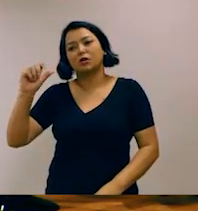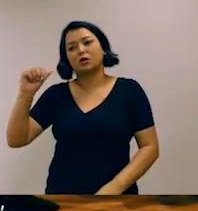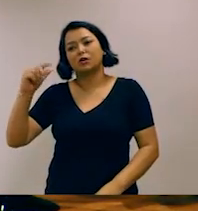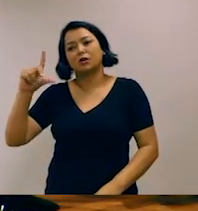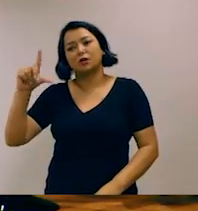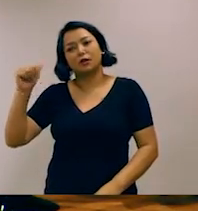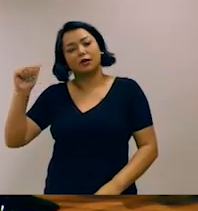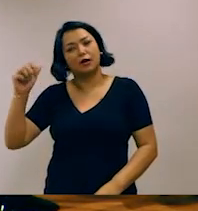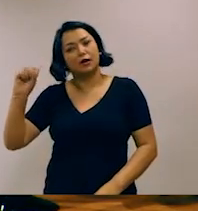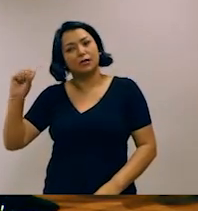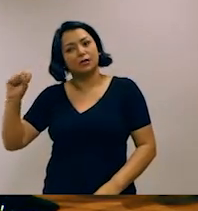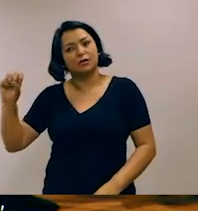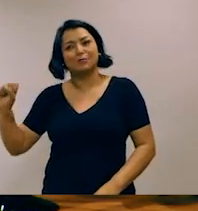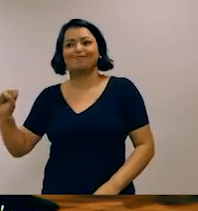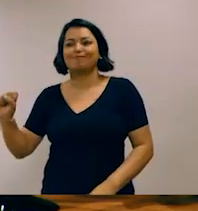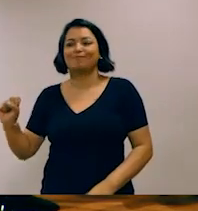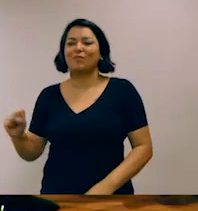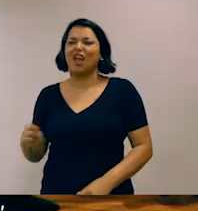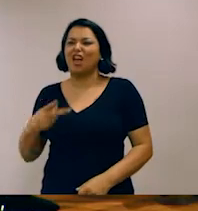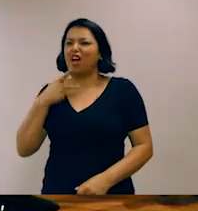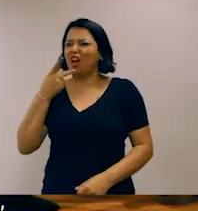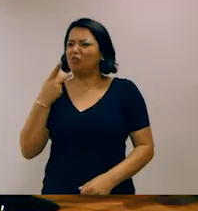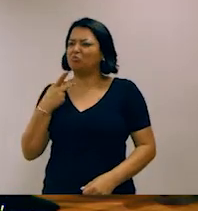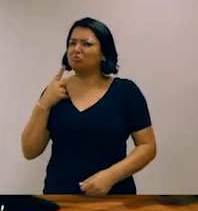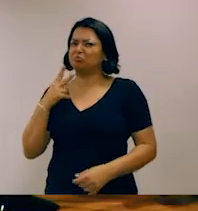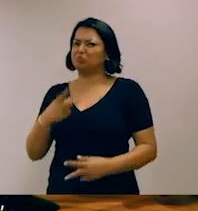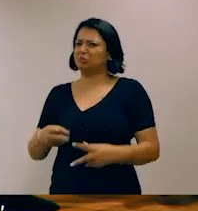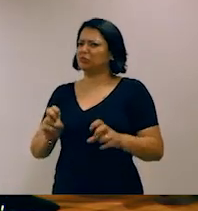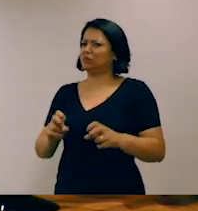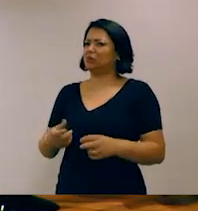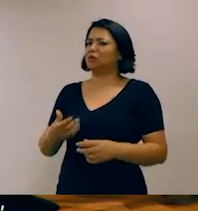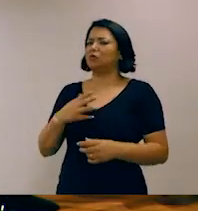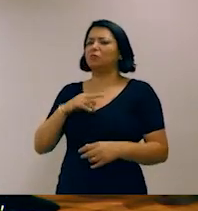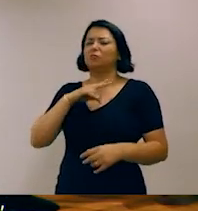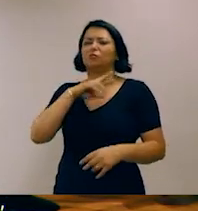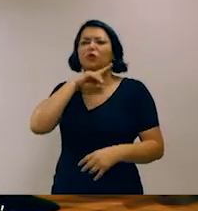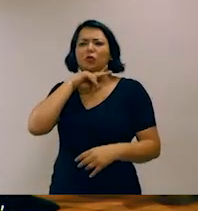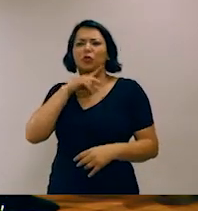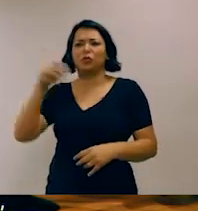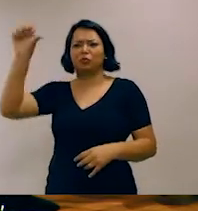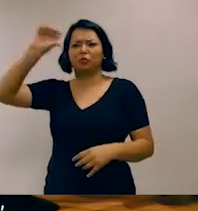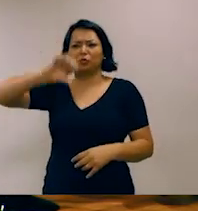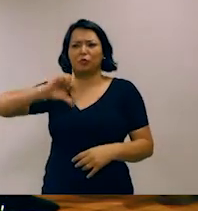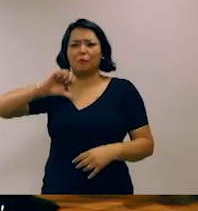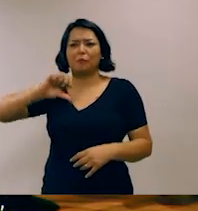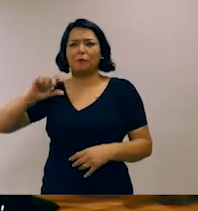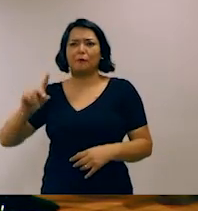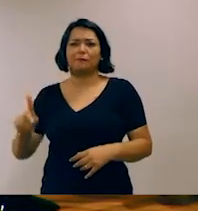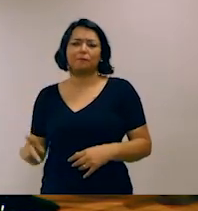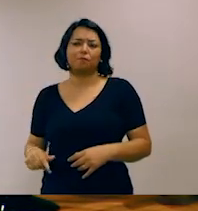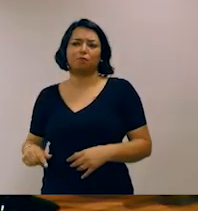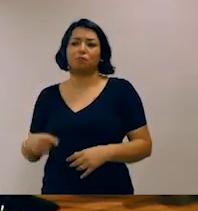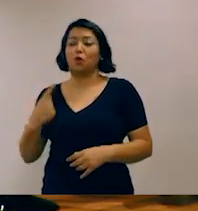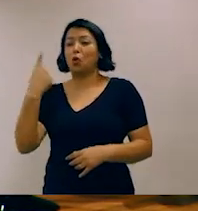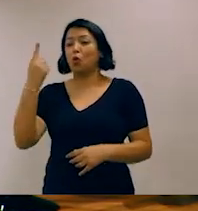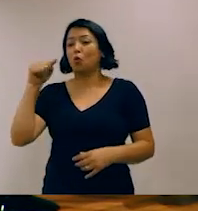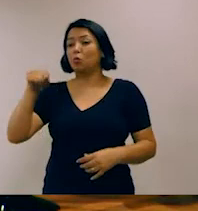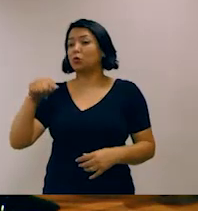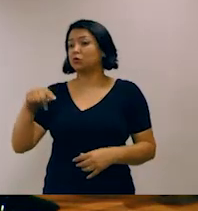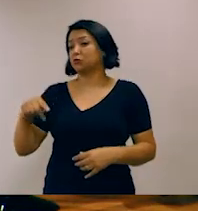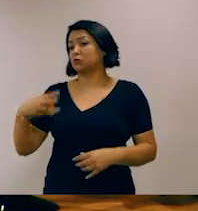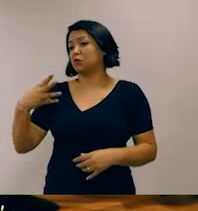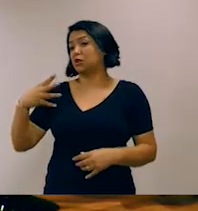the multi-class models' performance were really, really worse. The best one had an F1